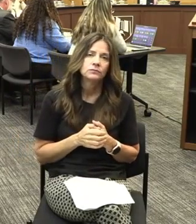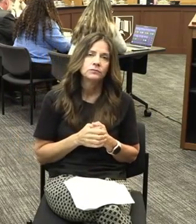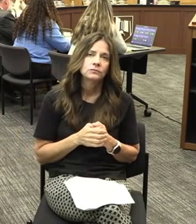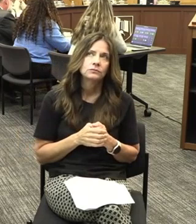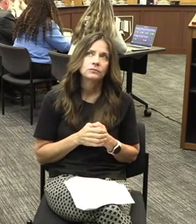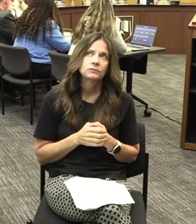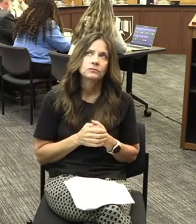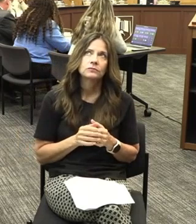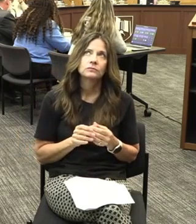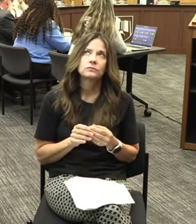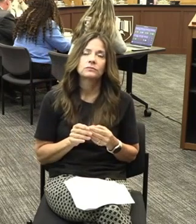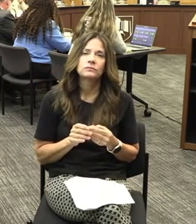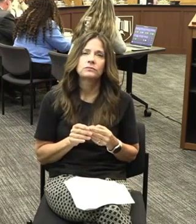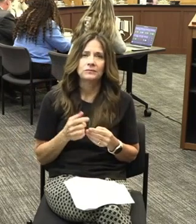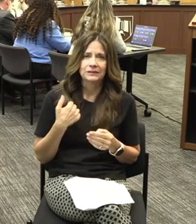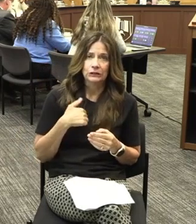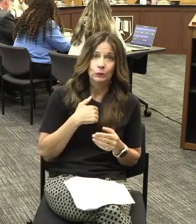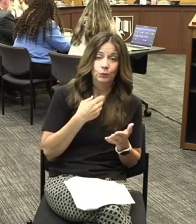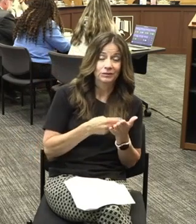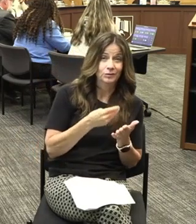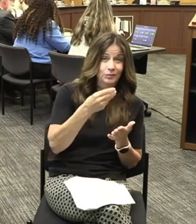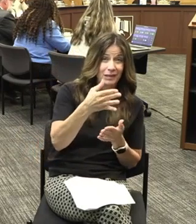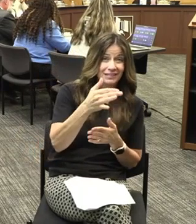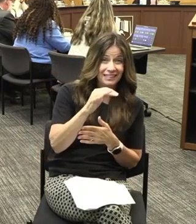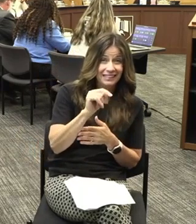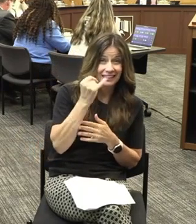But we will spend it if we have to